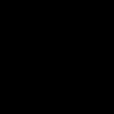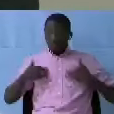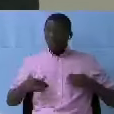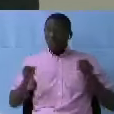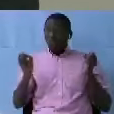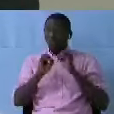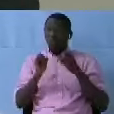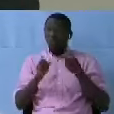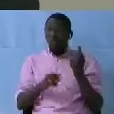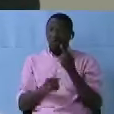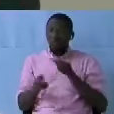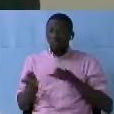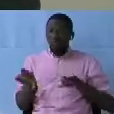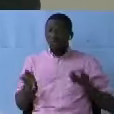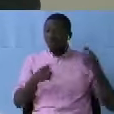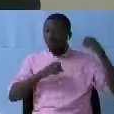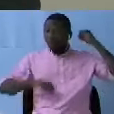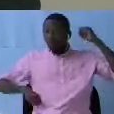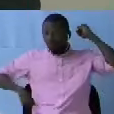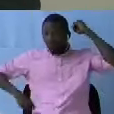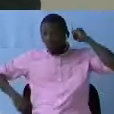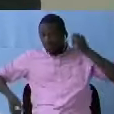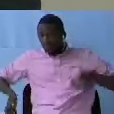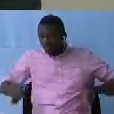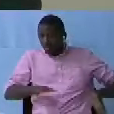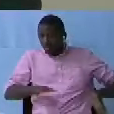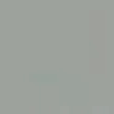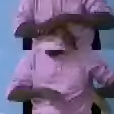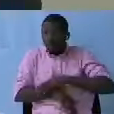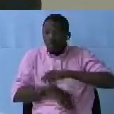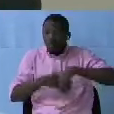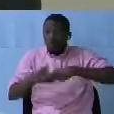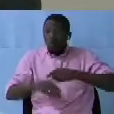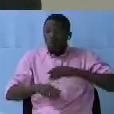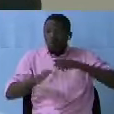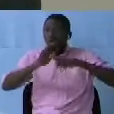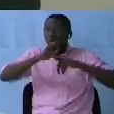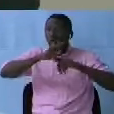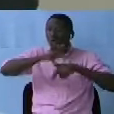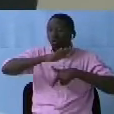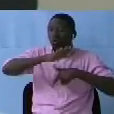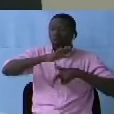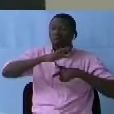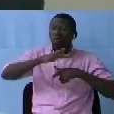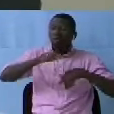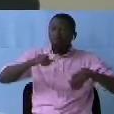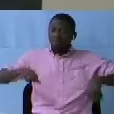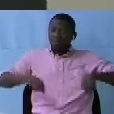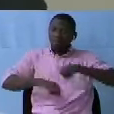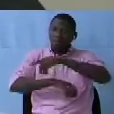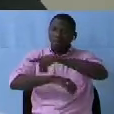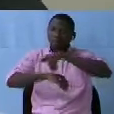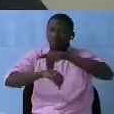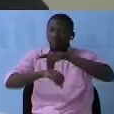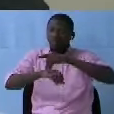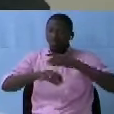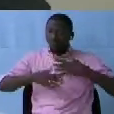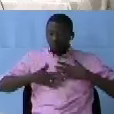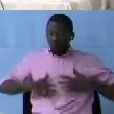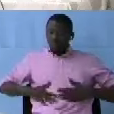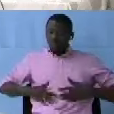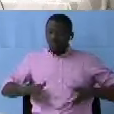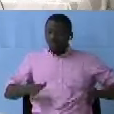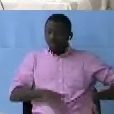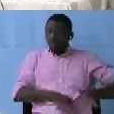towel wrapped around the lower part of the legi fajj bi si anam buñ ko defé nak because ñun